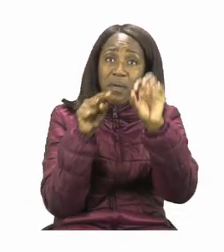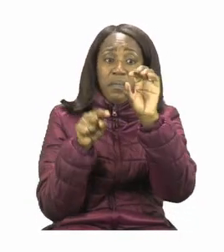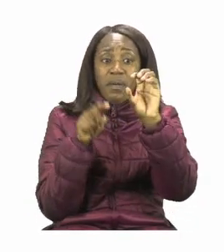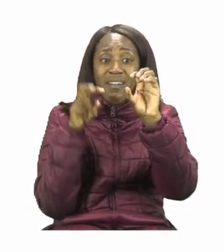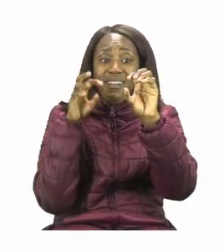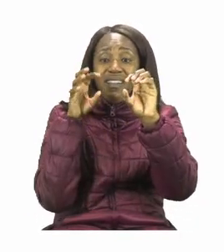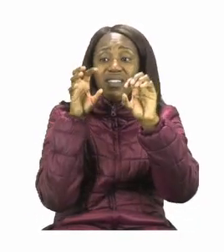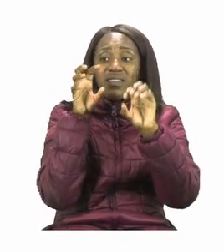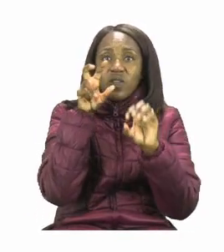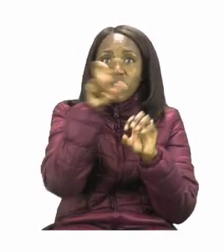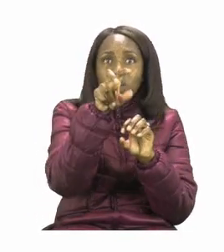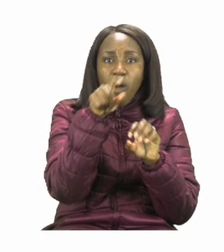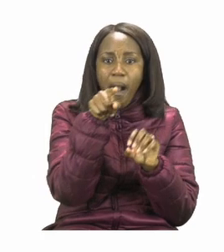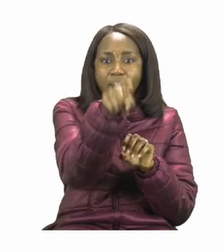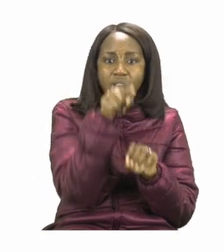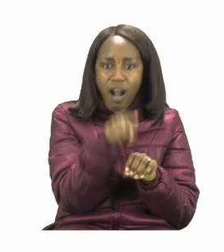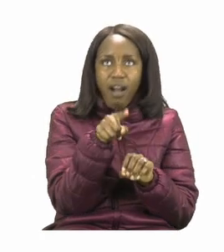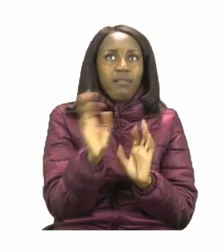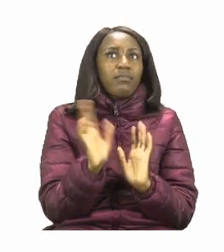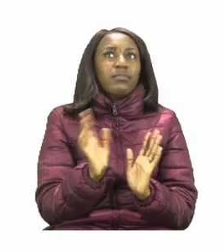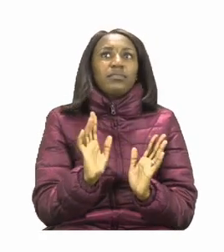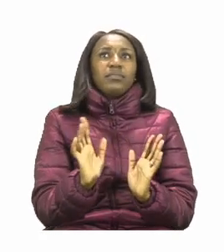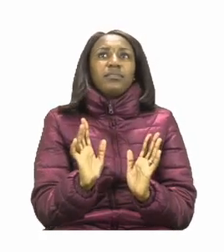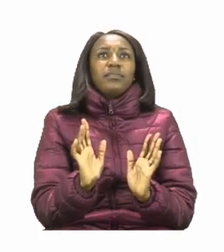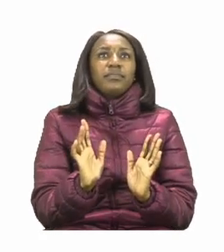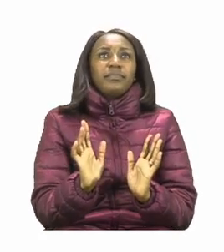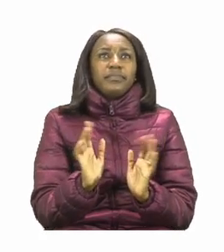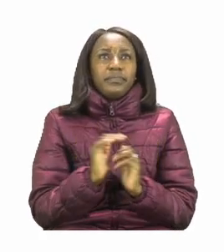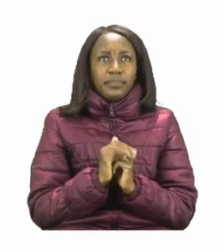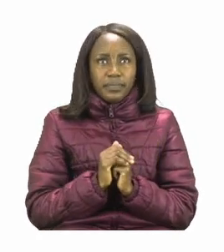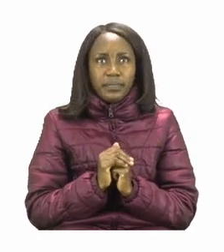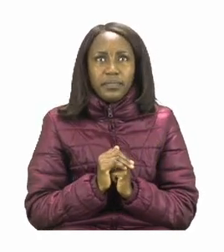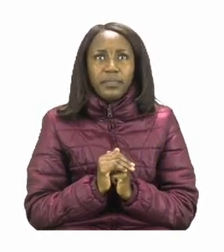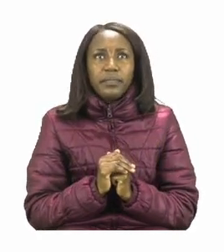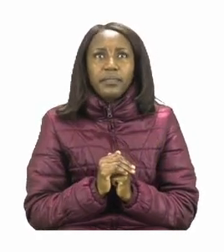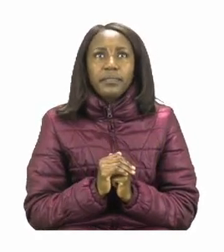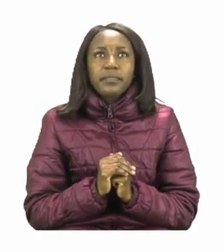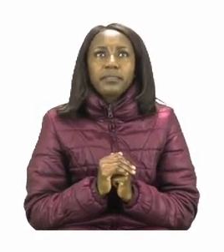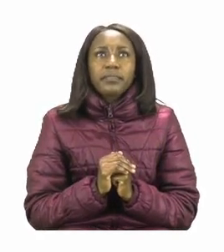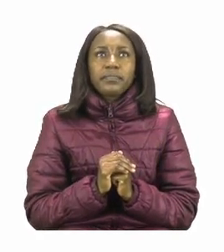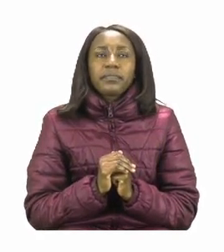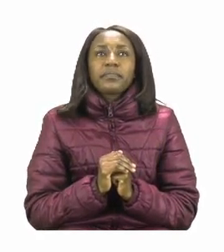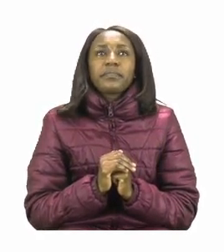wet hands or place appliances